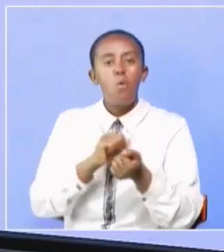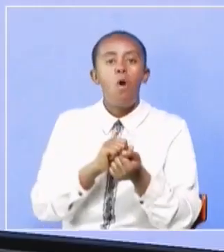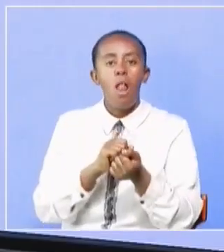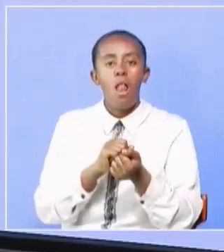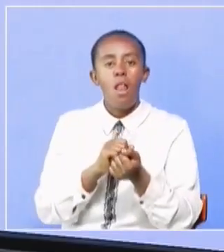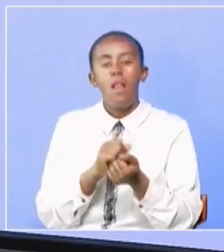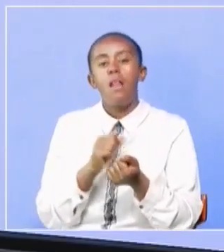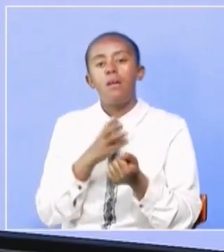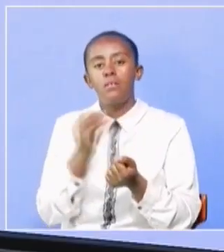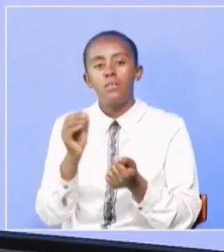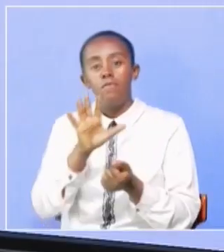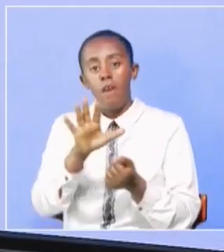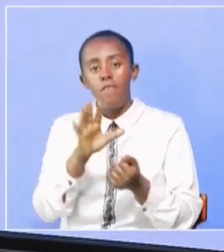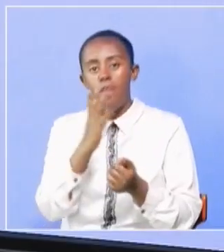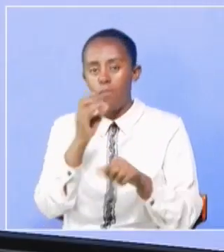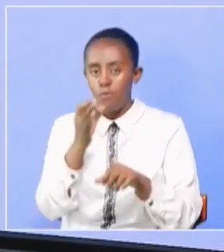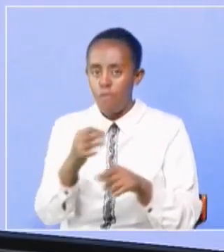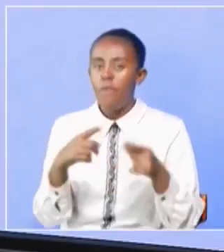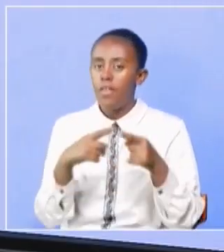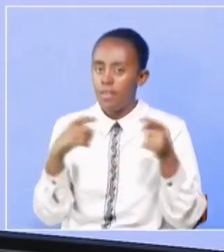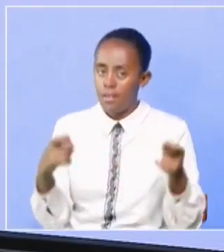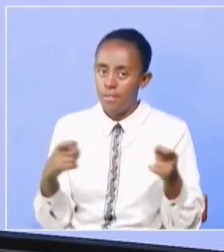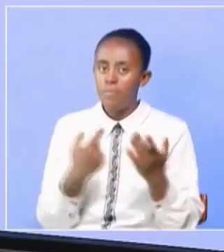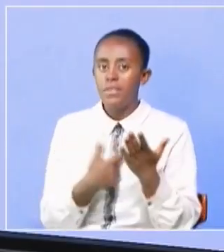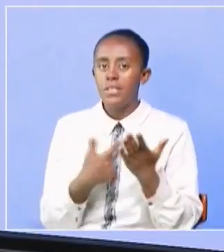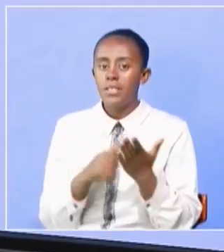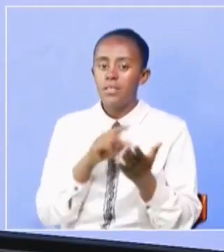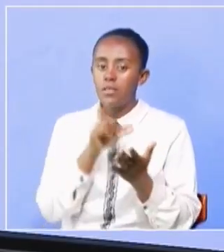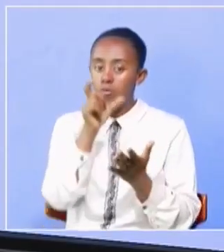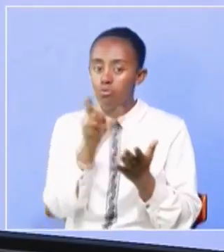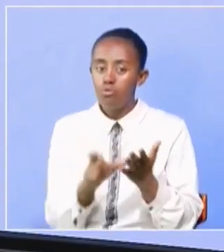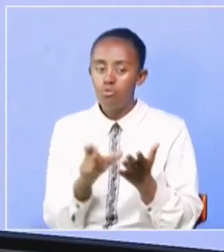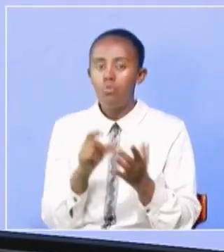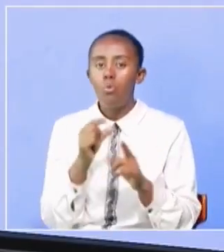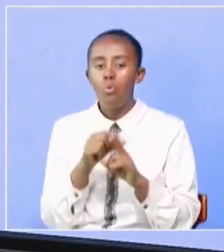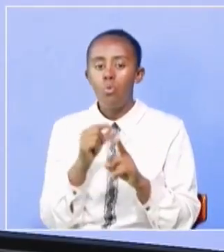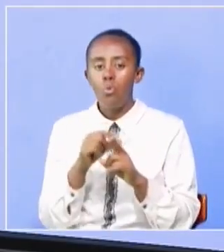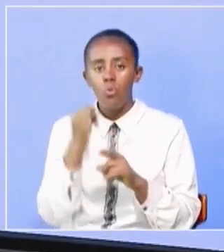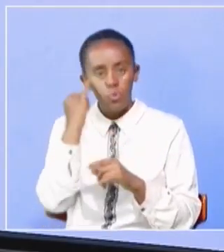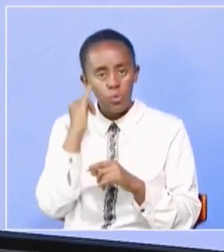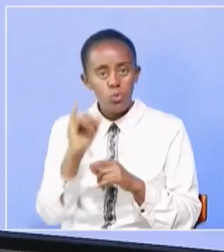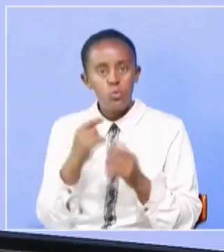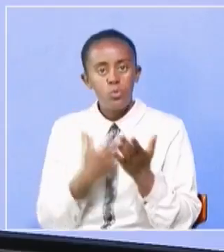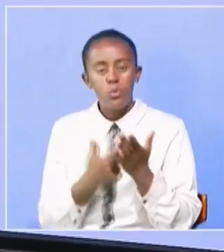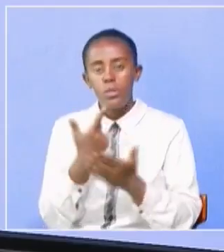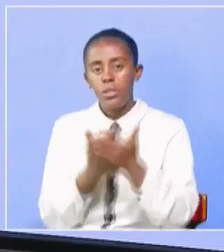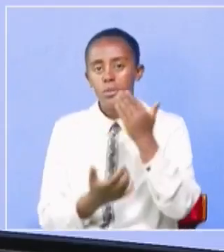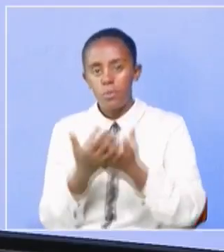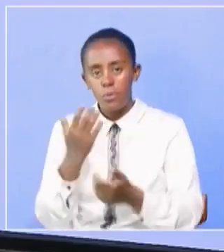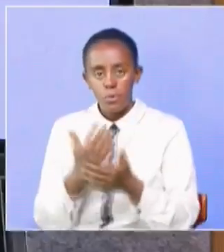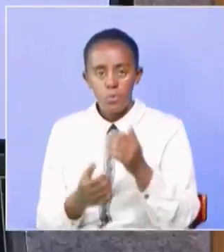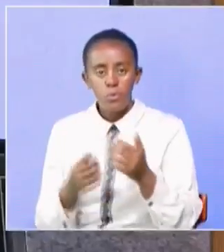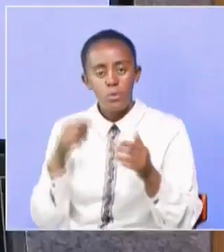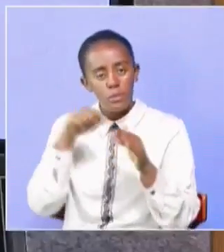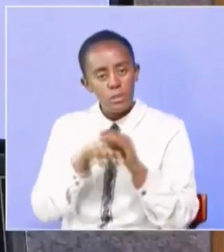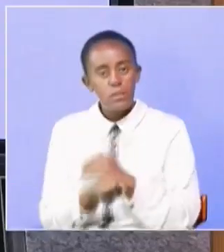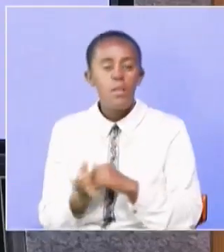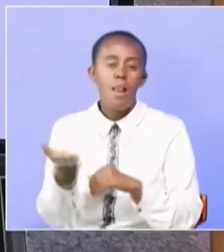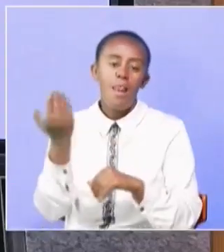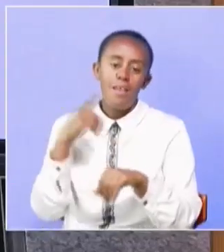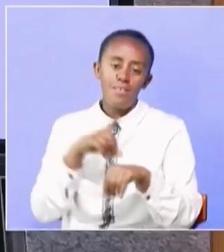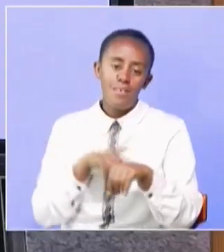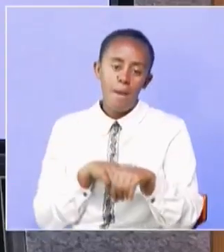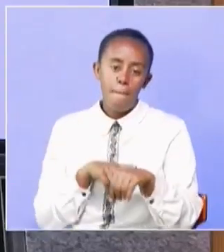the 5 types of antonyms. So these were the ideas that we talked about in details last